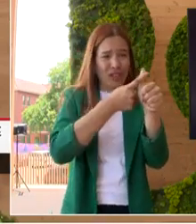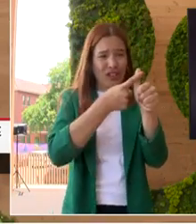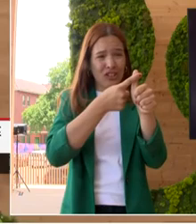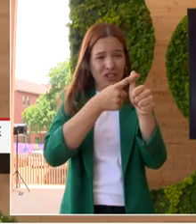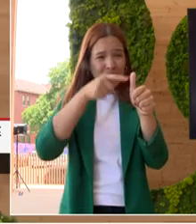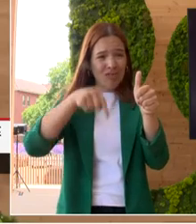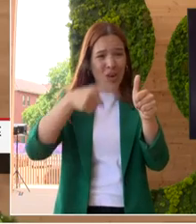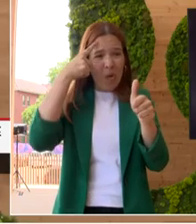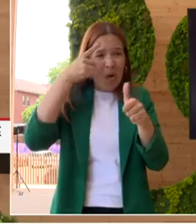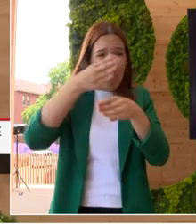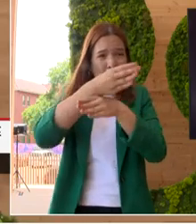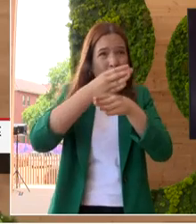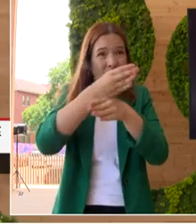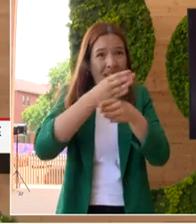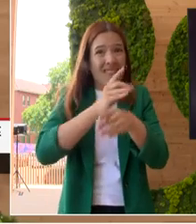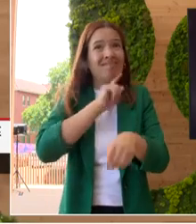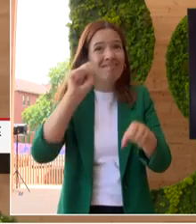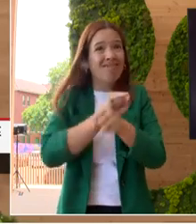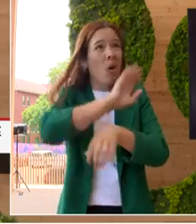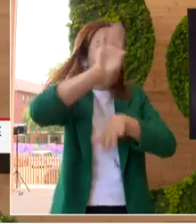building.